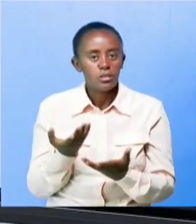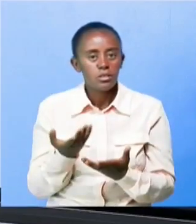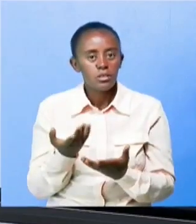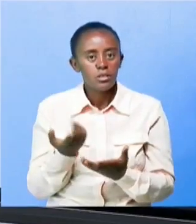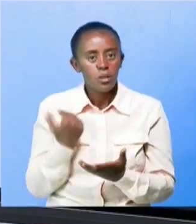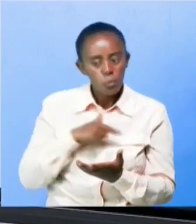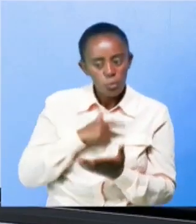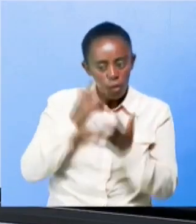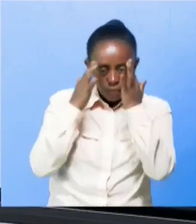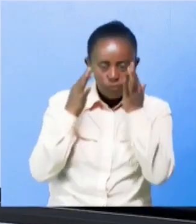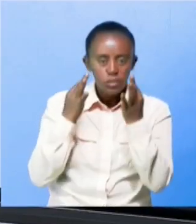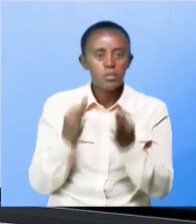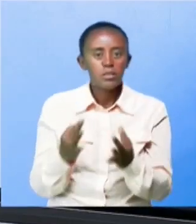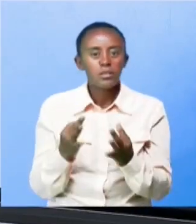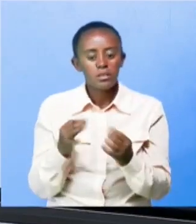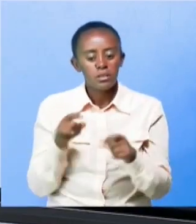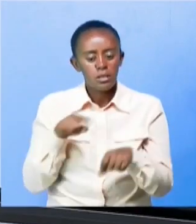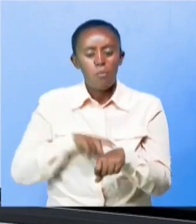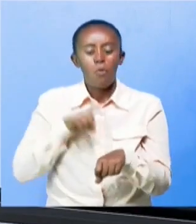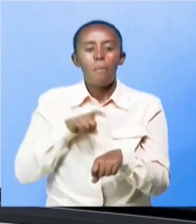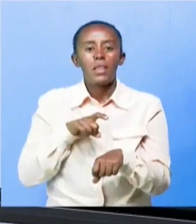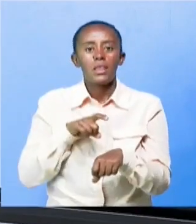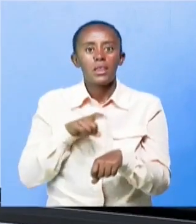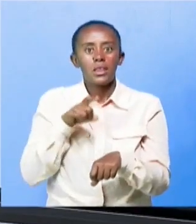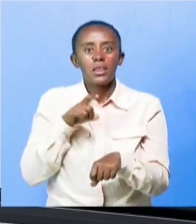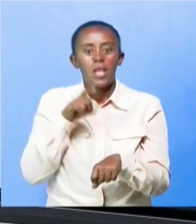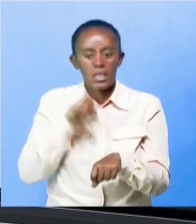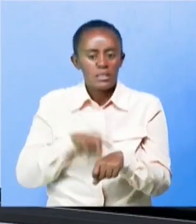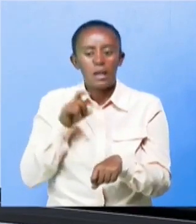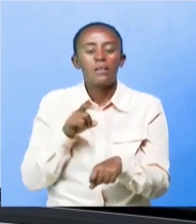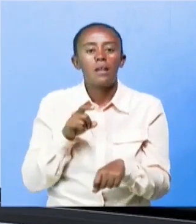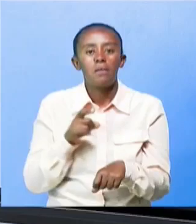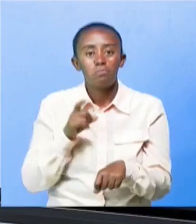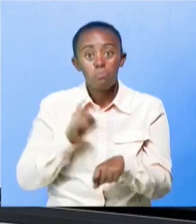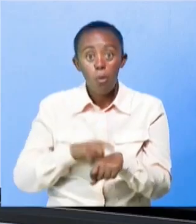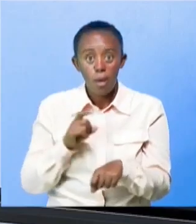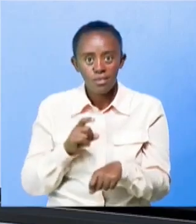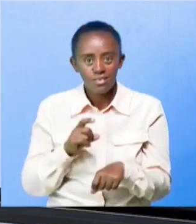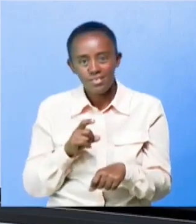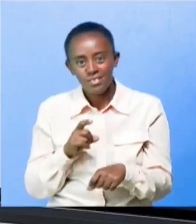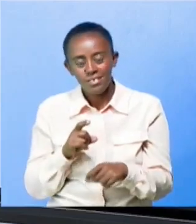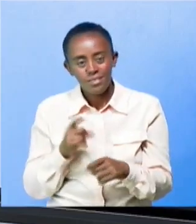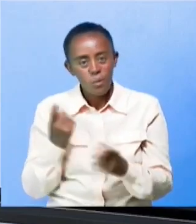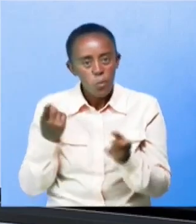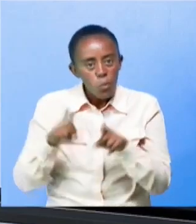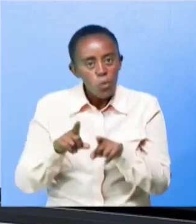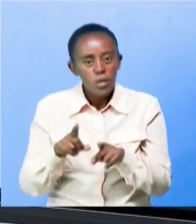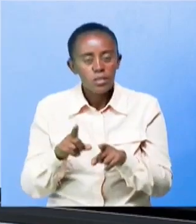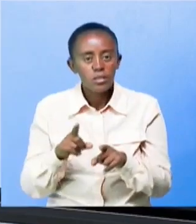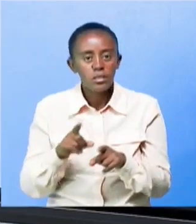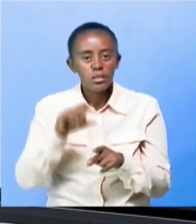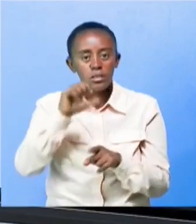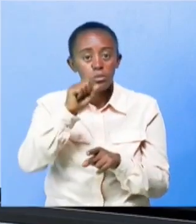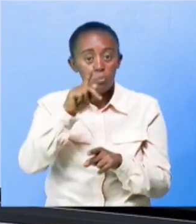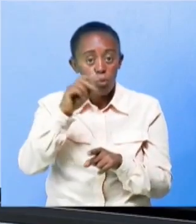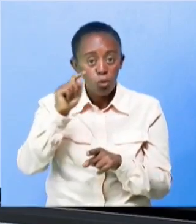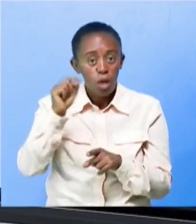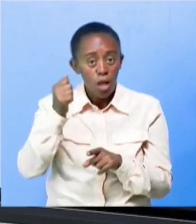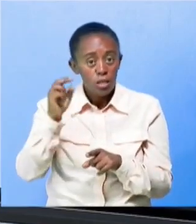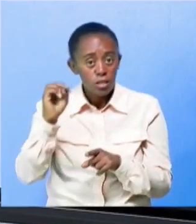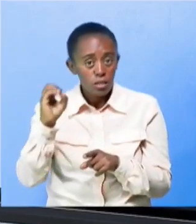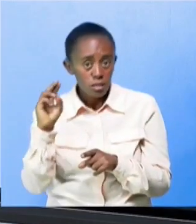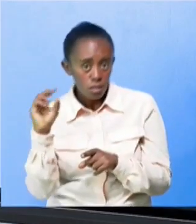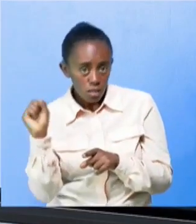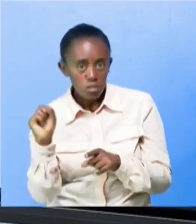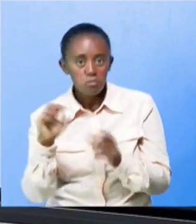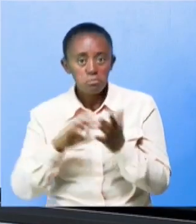we have decided at that moment, at that exact moment. So when we say spontaneous decisions, we're